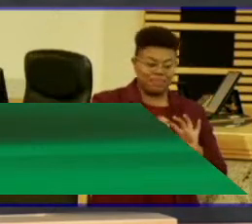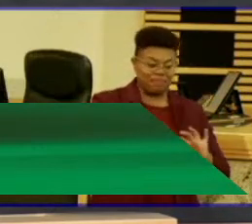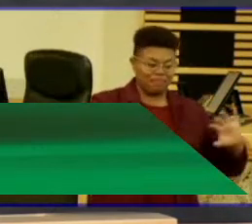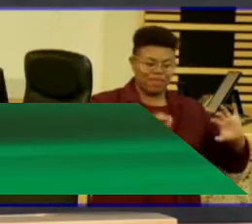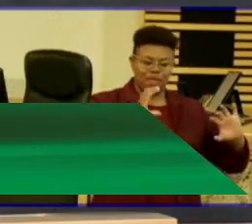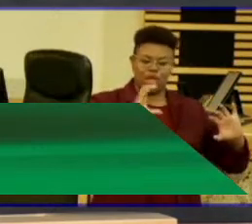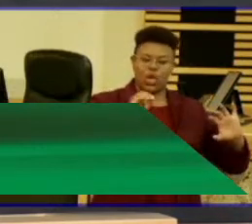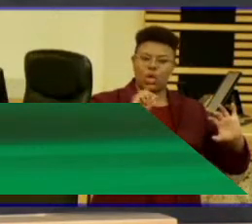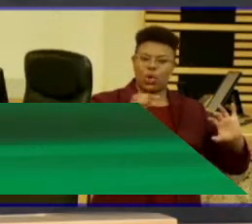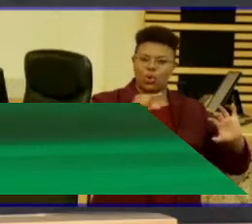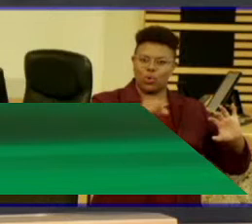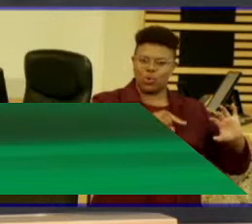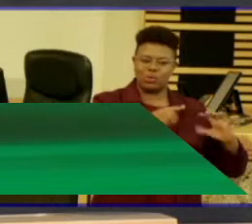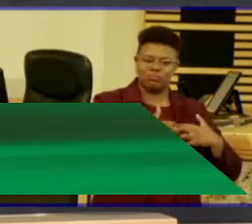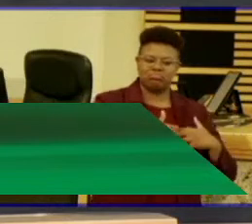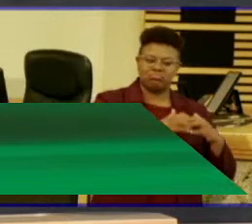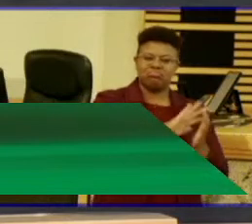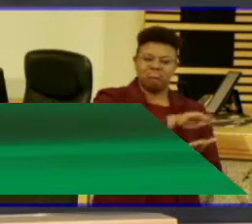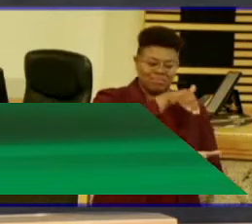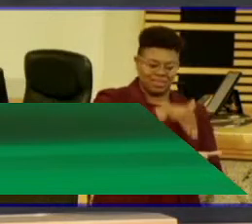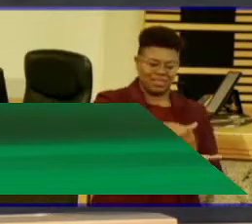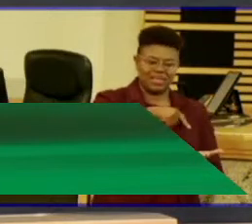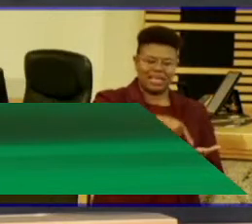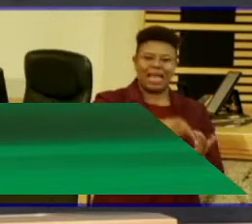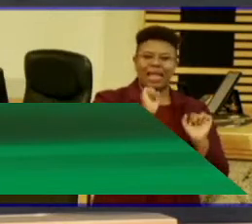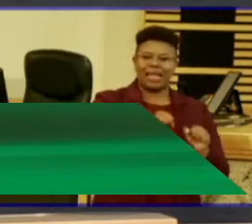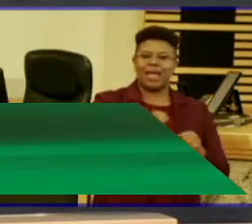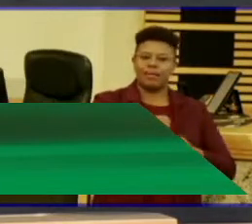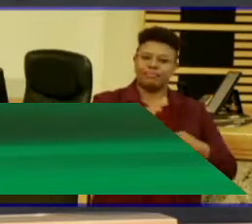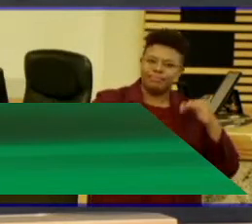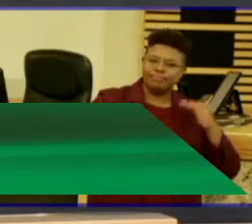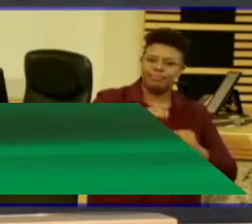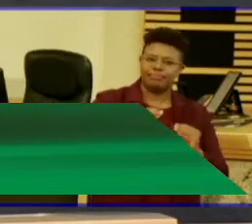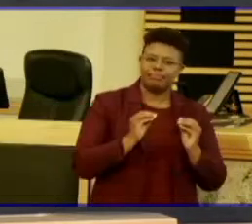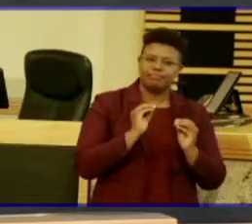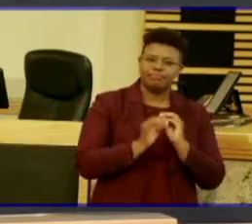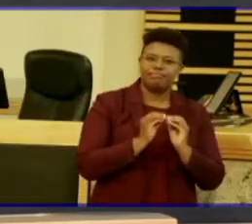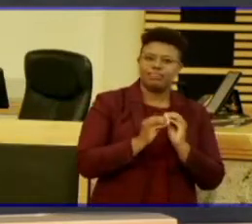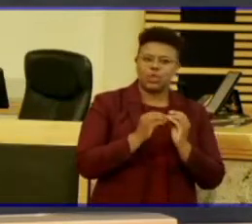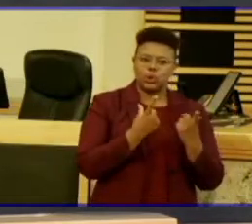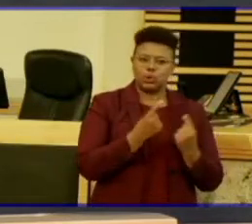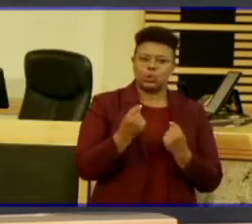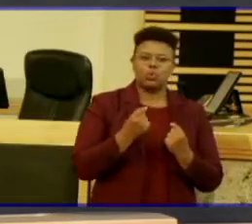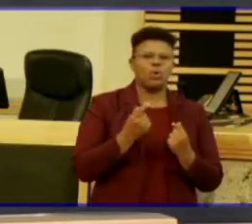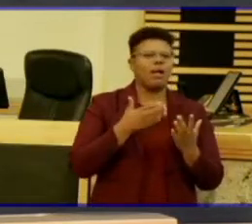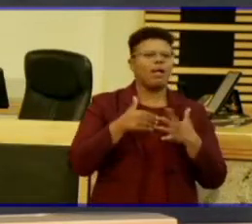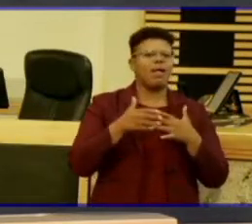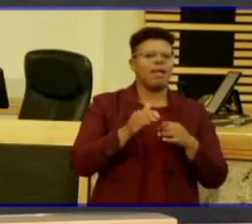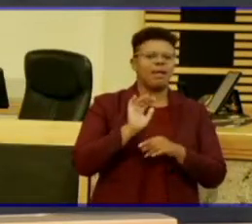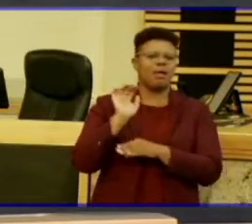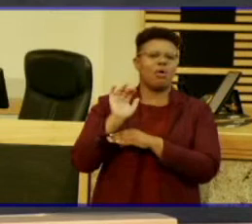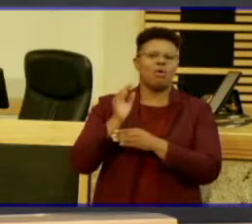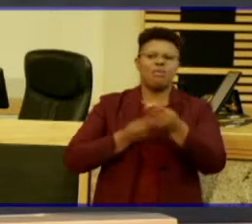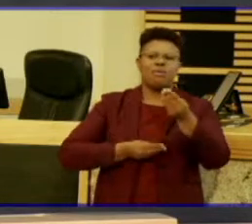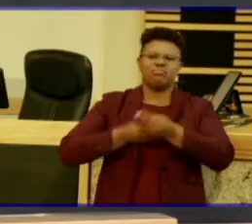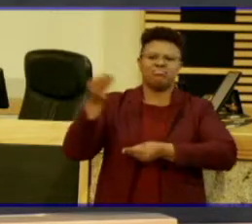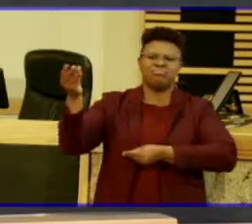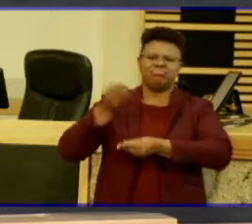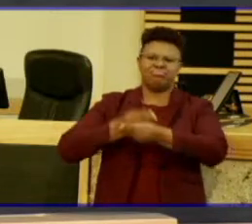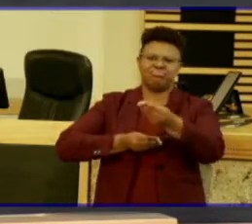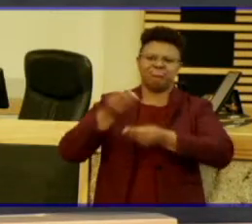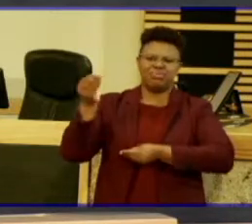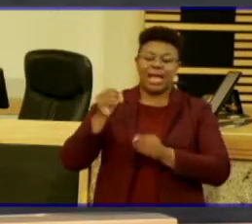offtake projects that will be needed to unlock the development of the offshore projects, and thus use the domestic